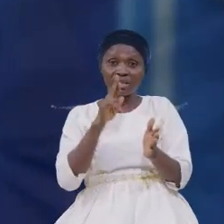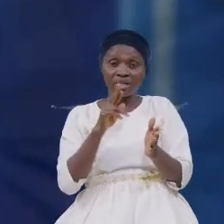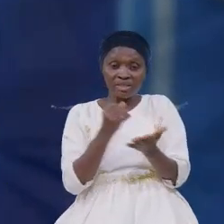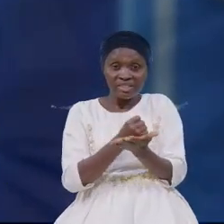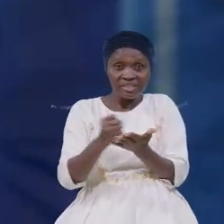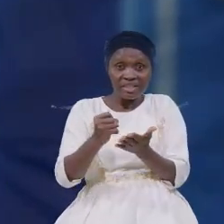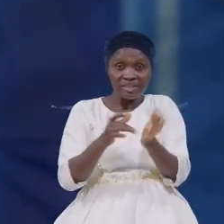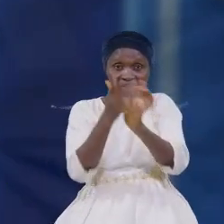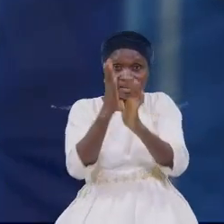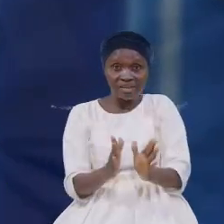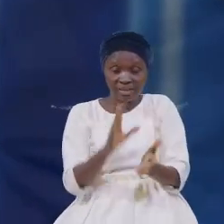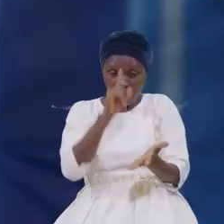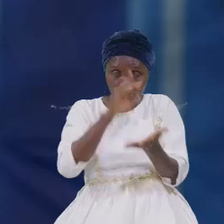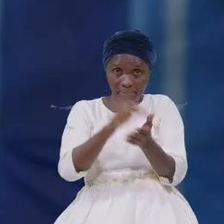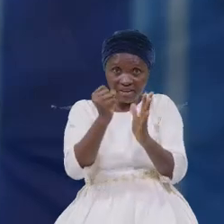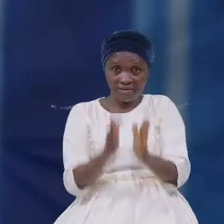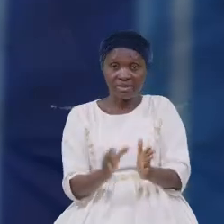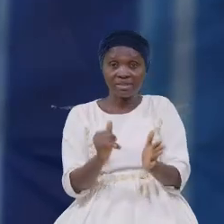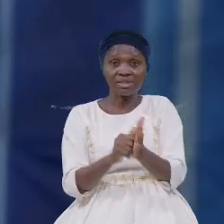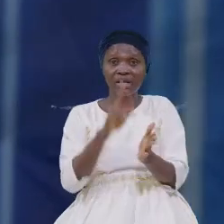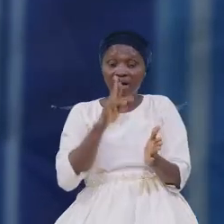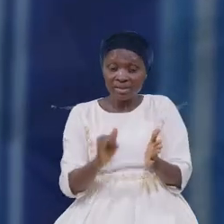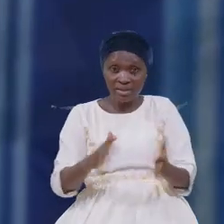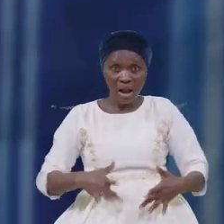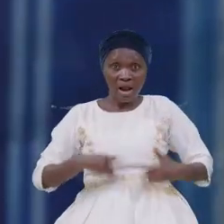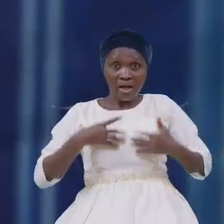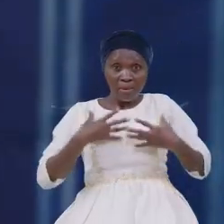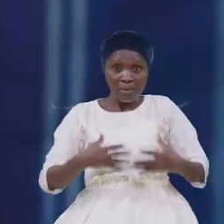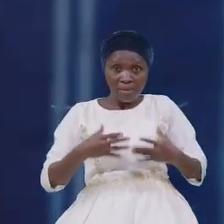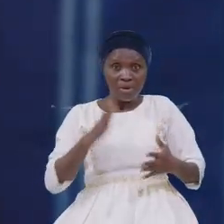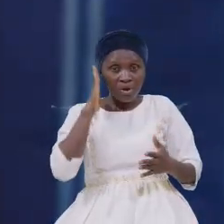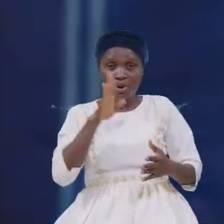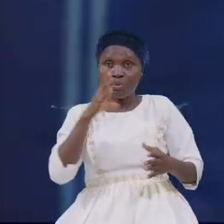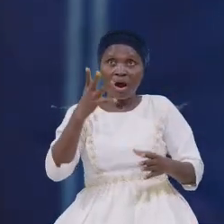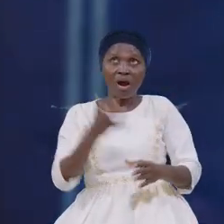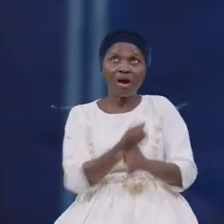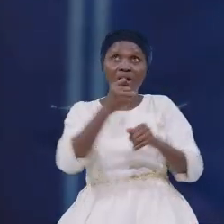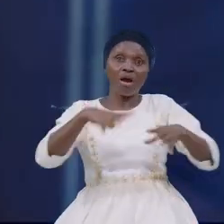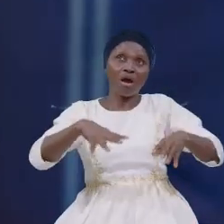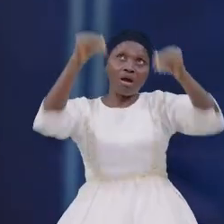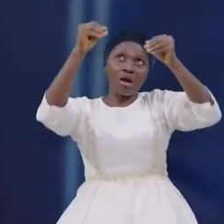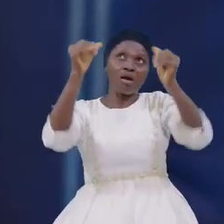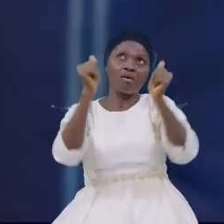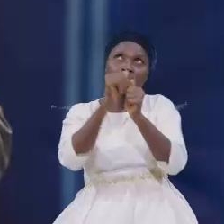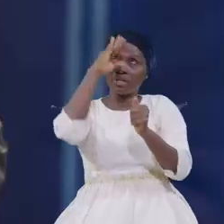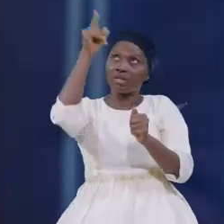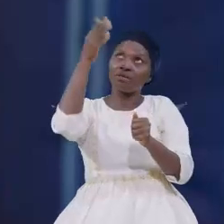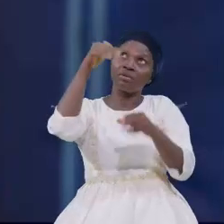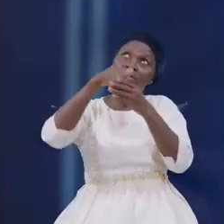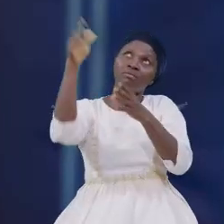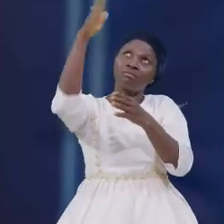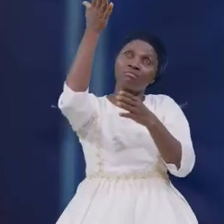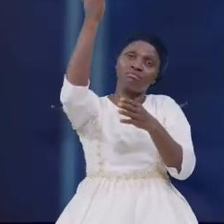the air. If you have not received the rain of